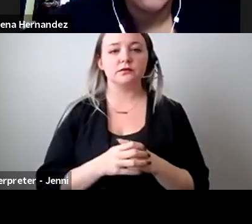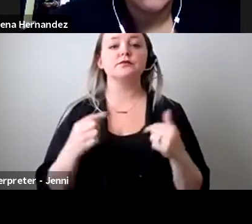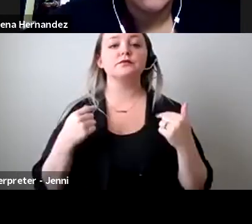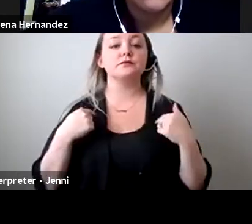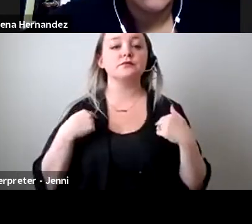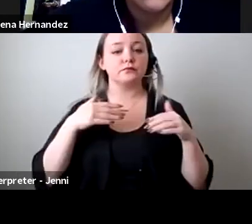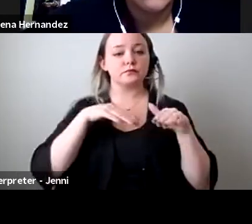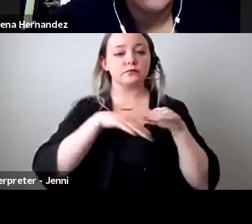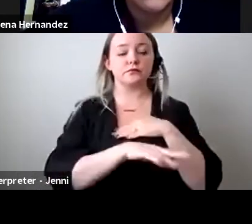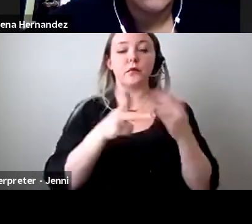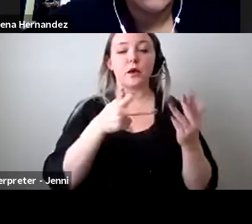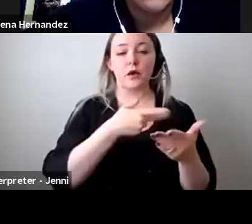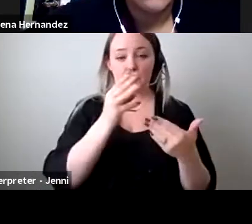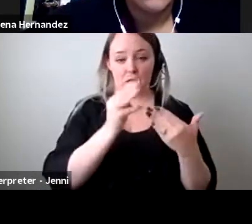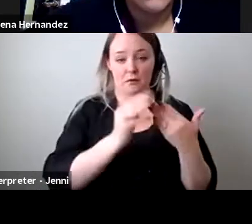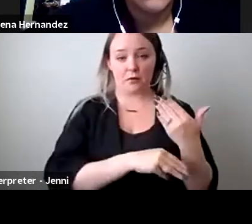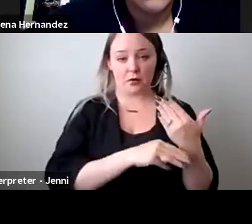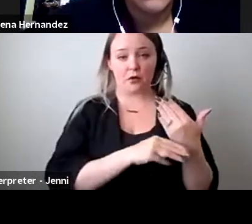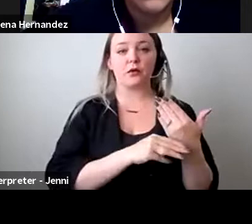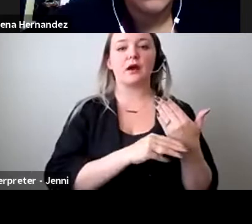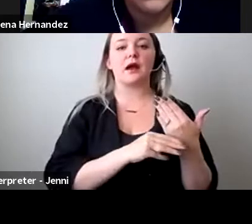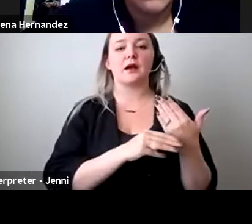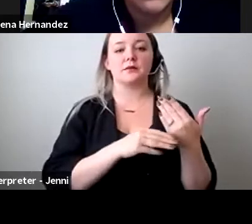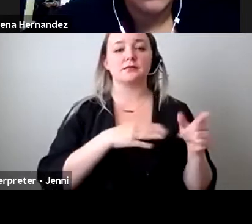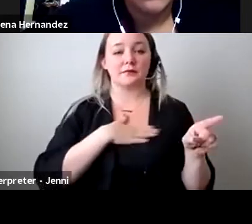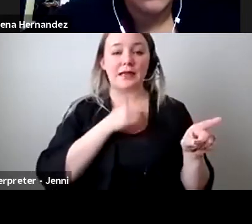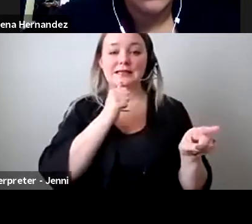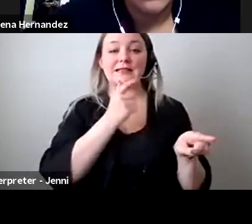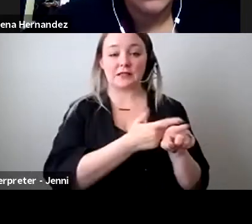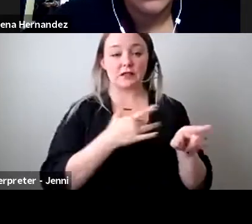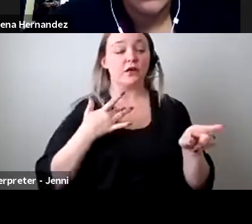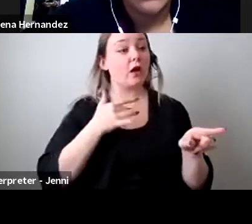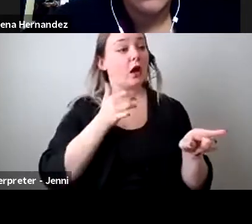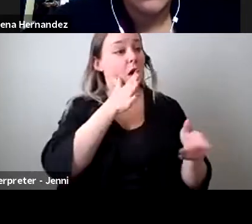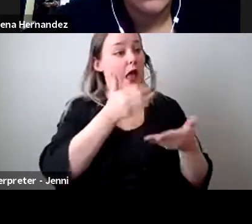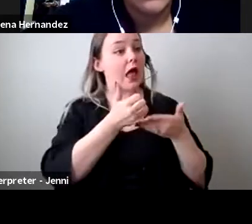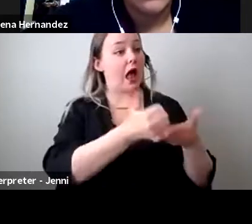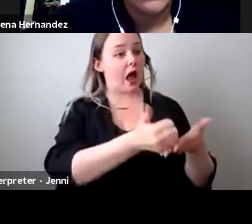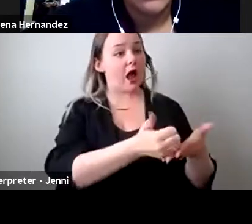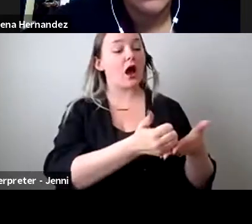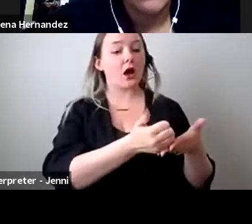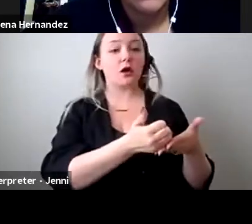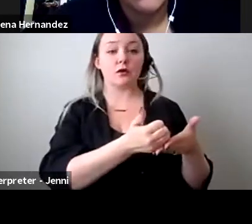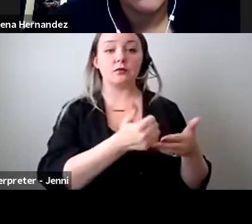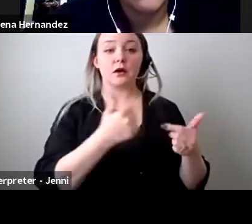program. So, because my sister felt like it would help me because, I had a lot of things I needed help